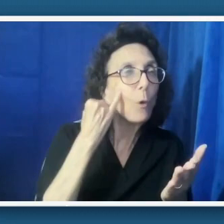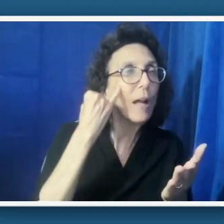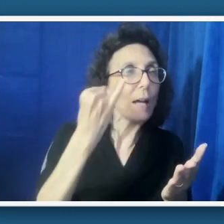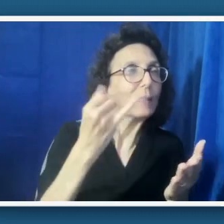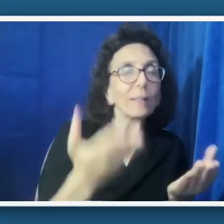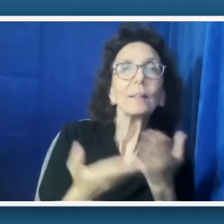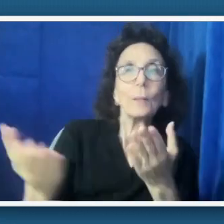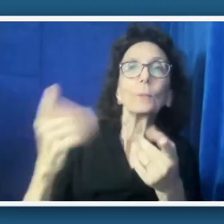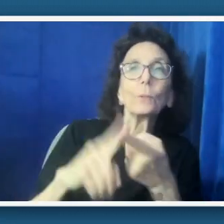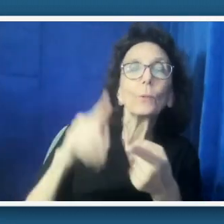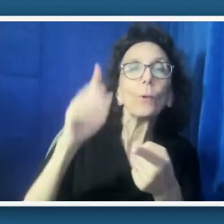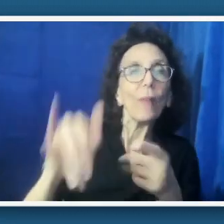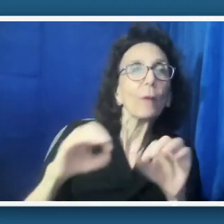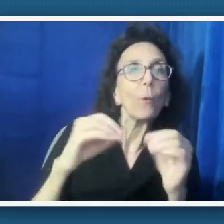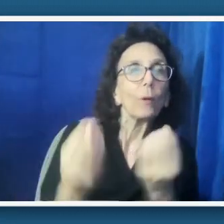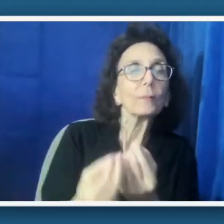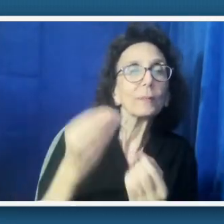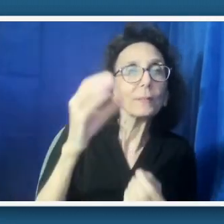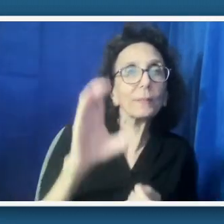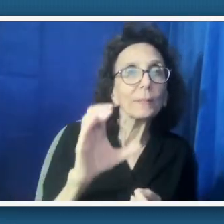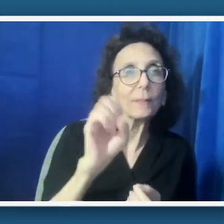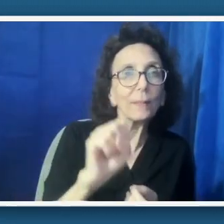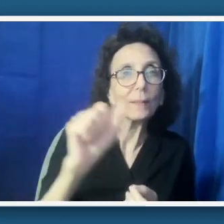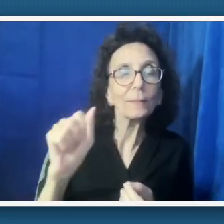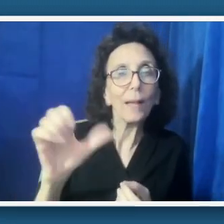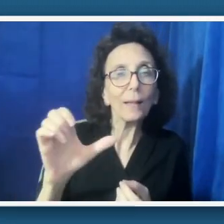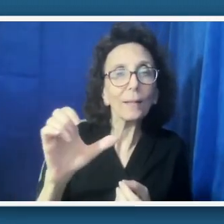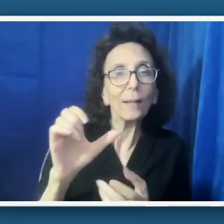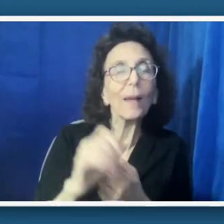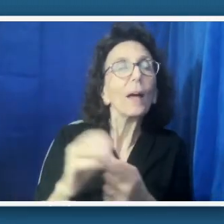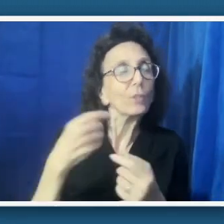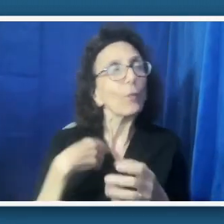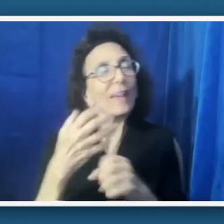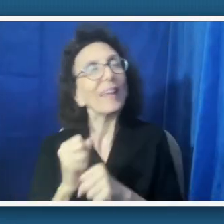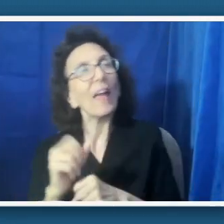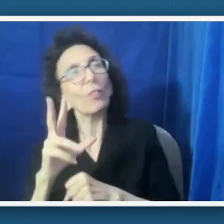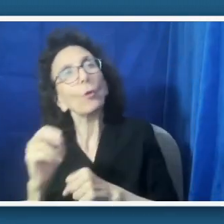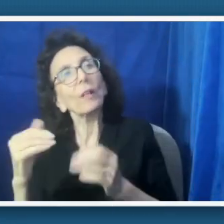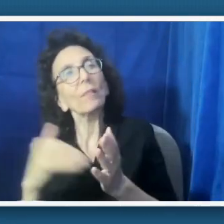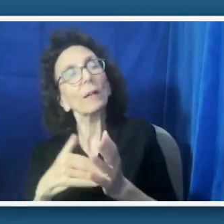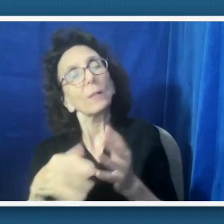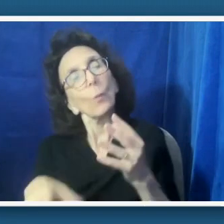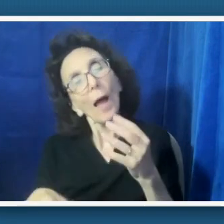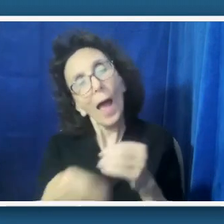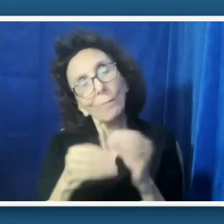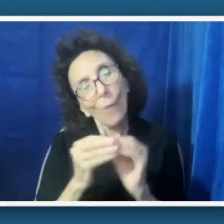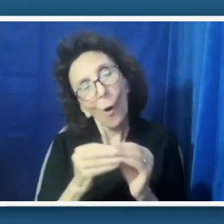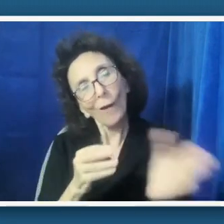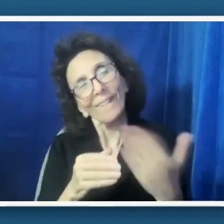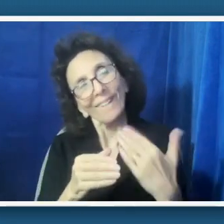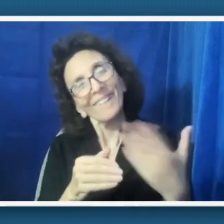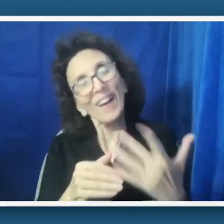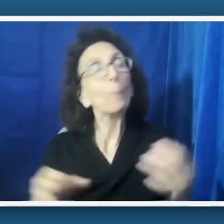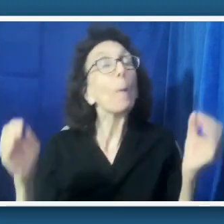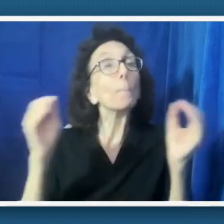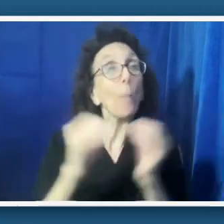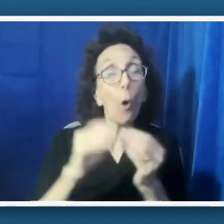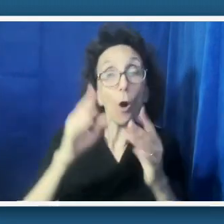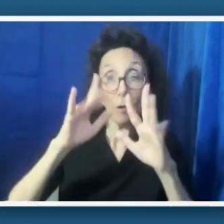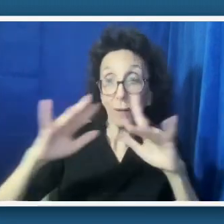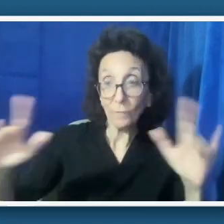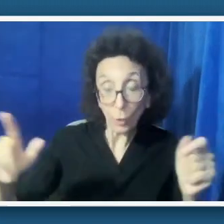like I suggested earlier. I know that adds to the 30,000 that they get each year, but certainly the more that they have, the more likely they are to be